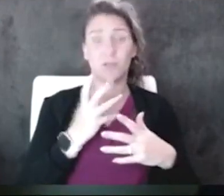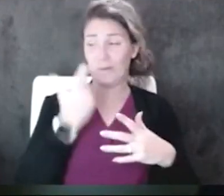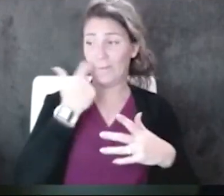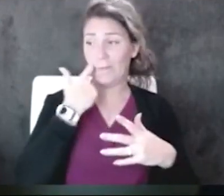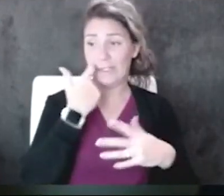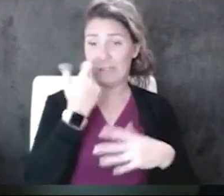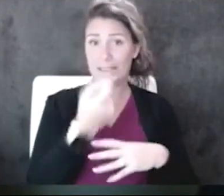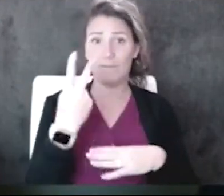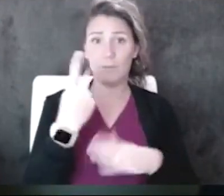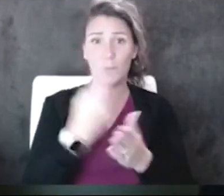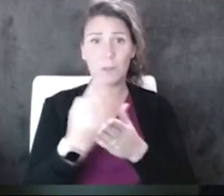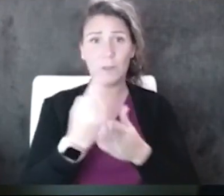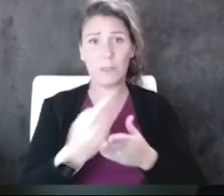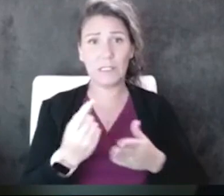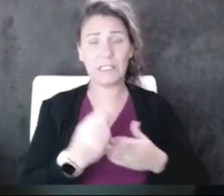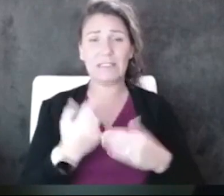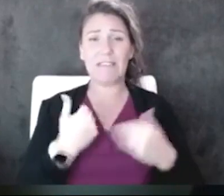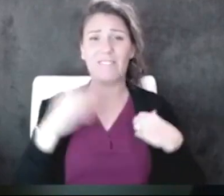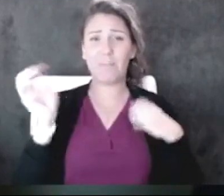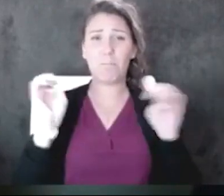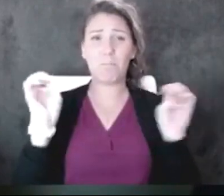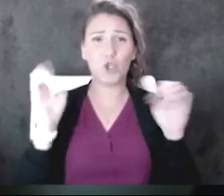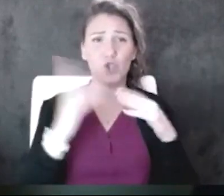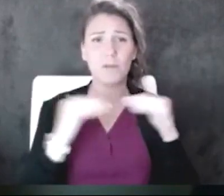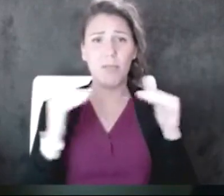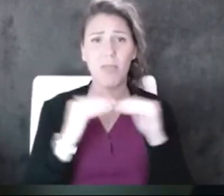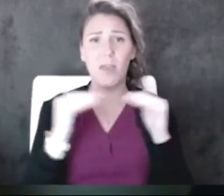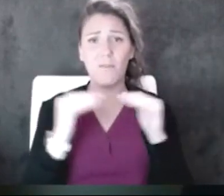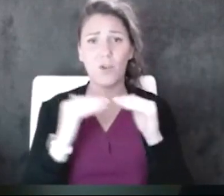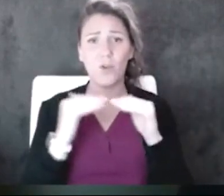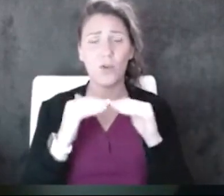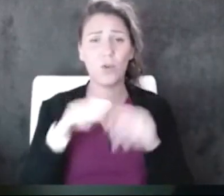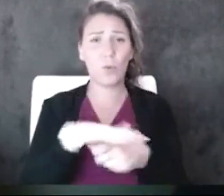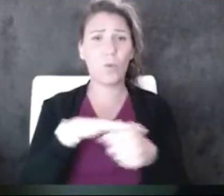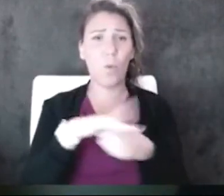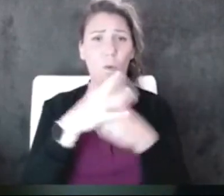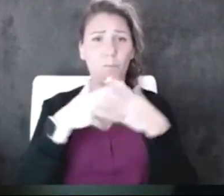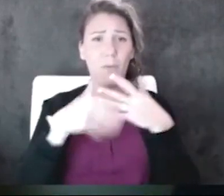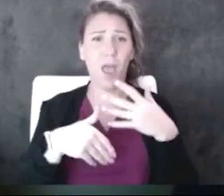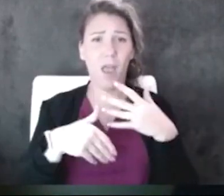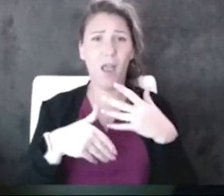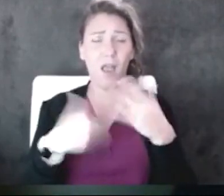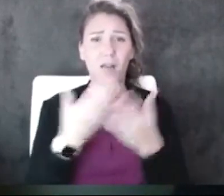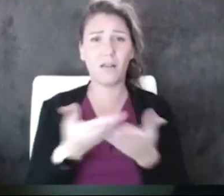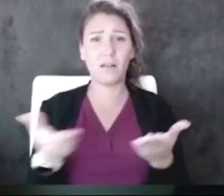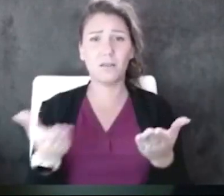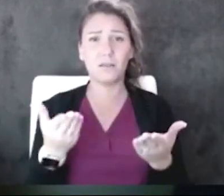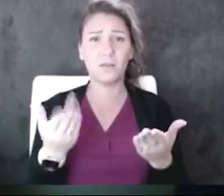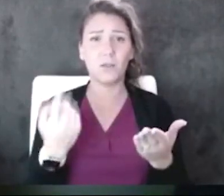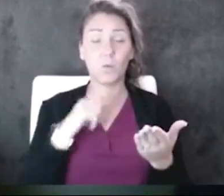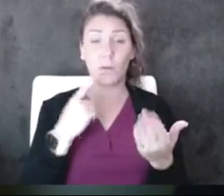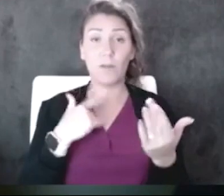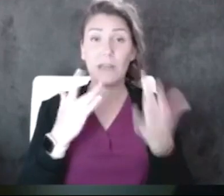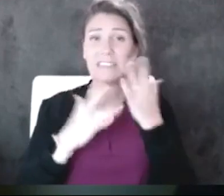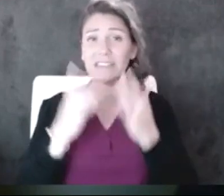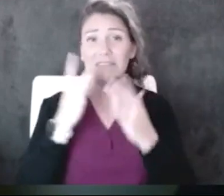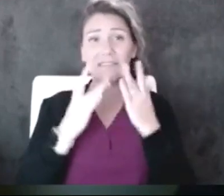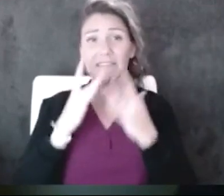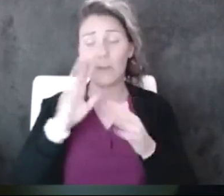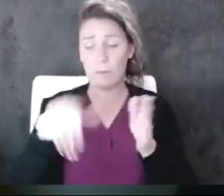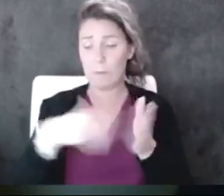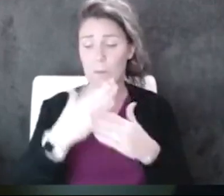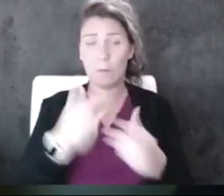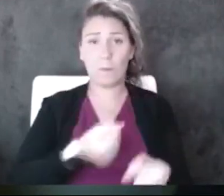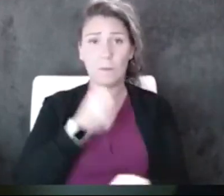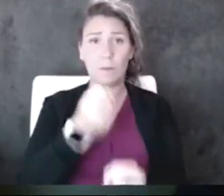weeks, have reached emergency levels with our local blood supply. As you know, we've been in a shortage throughout the entirety of the pandemic,